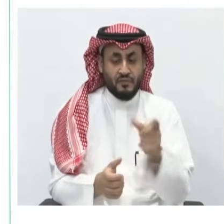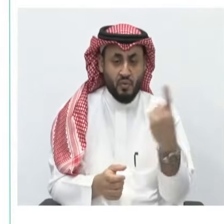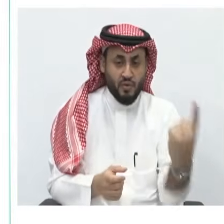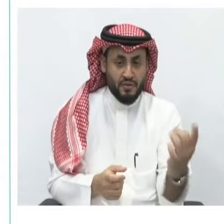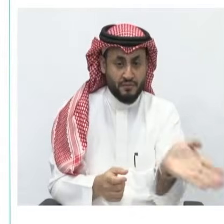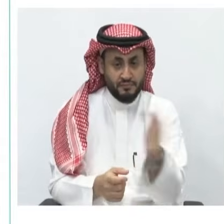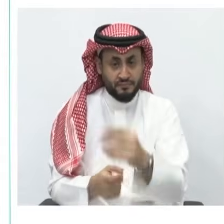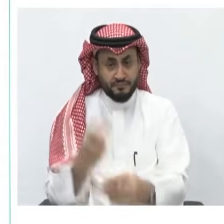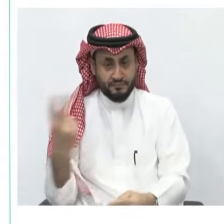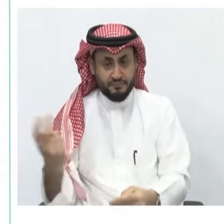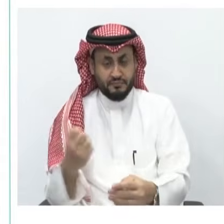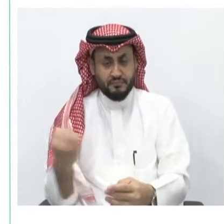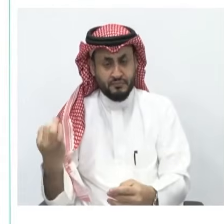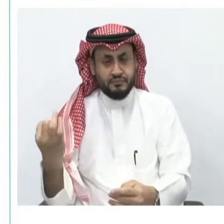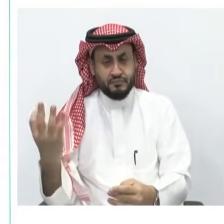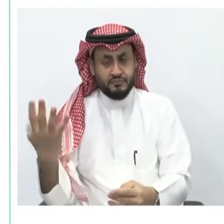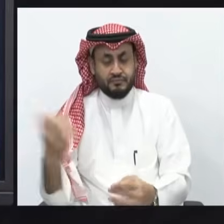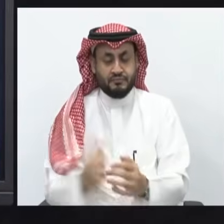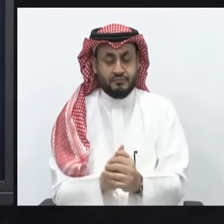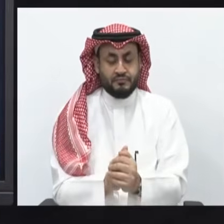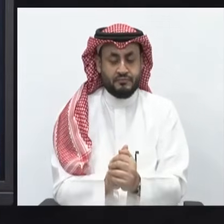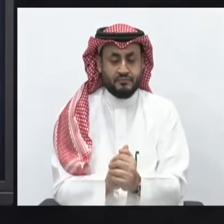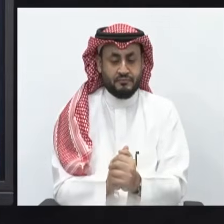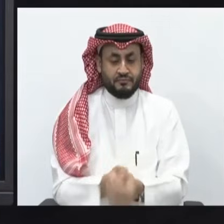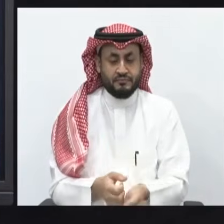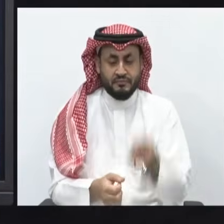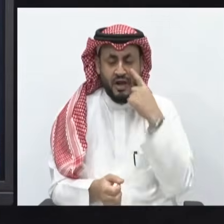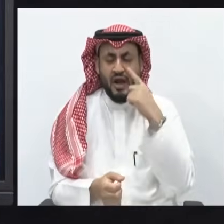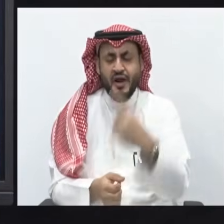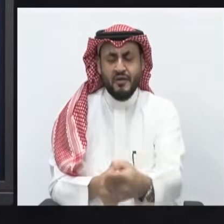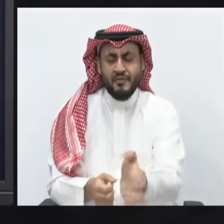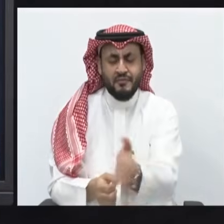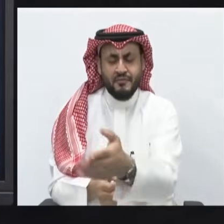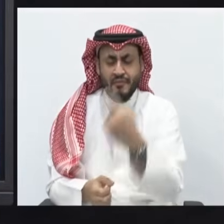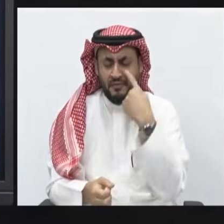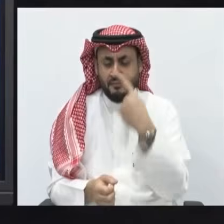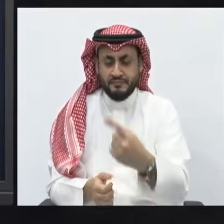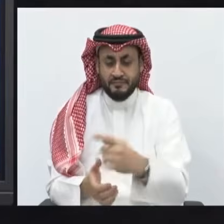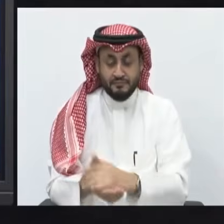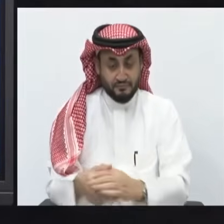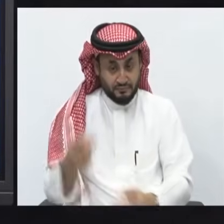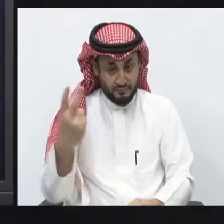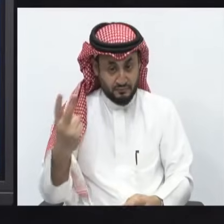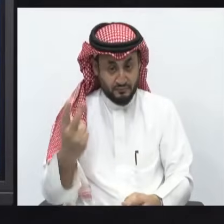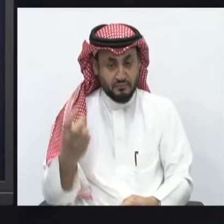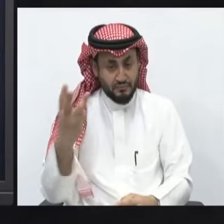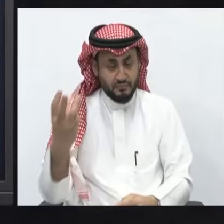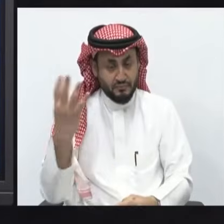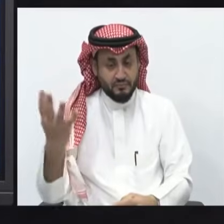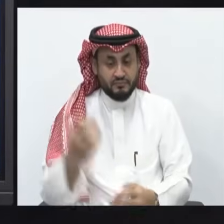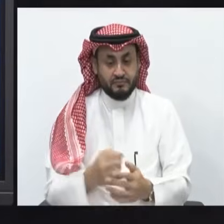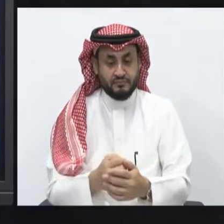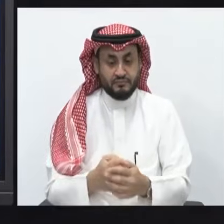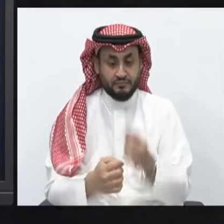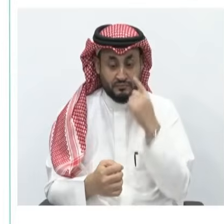more than 1. Okay. Look at those. If you have 2 or 3 or 4,